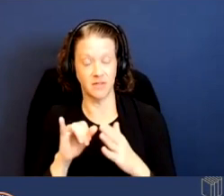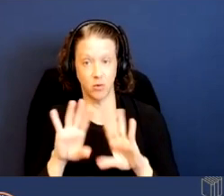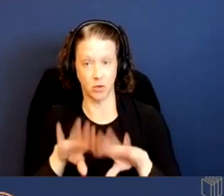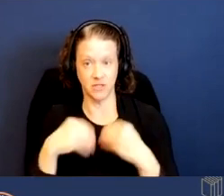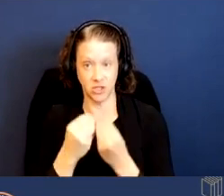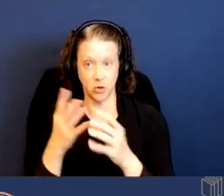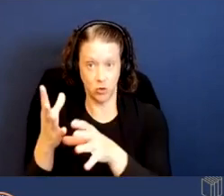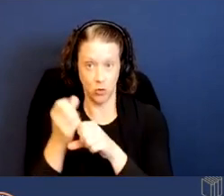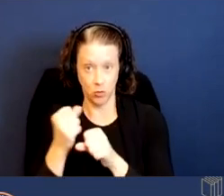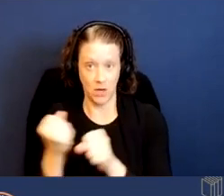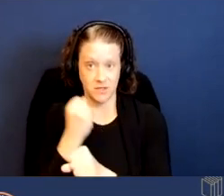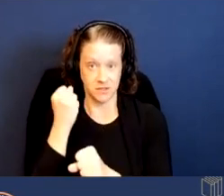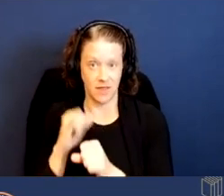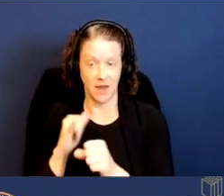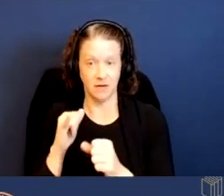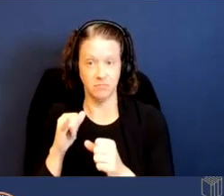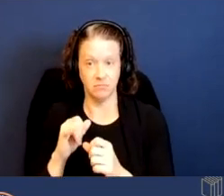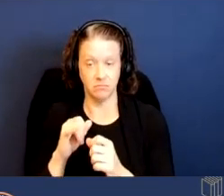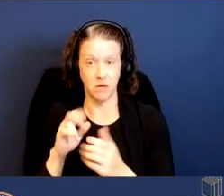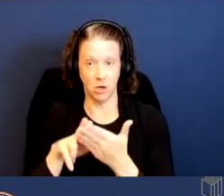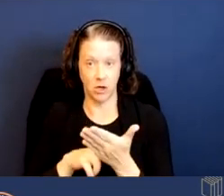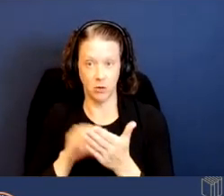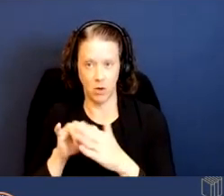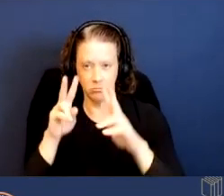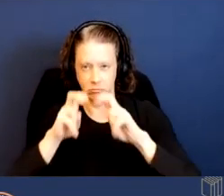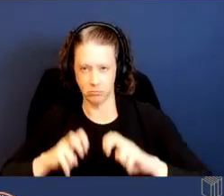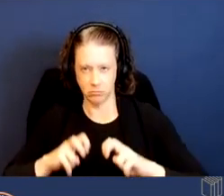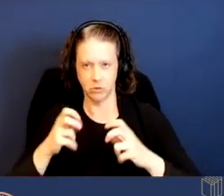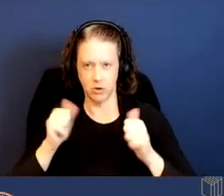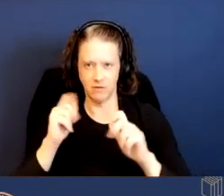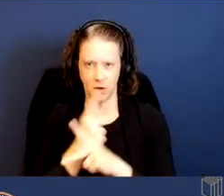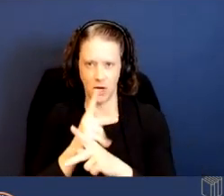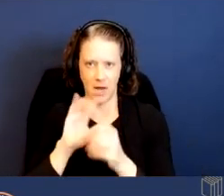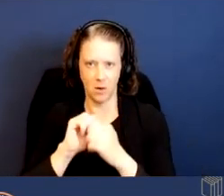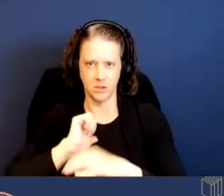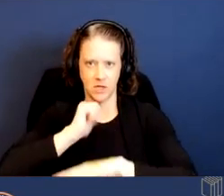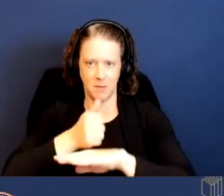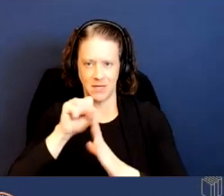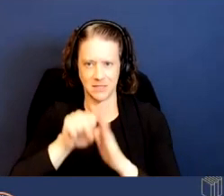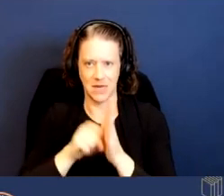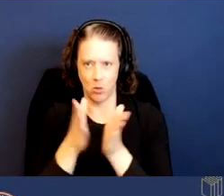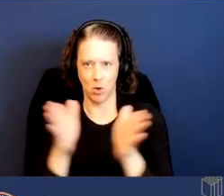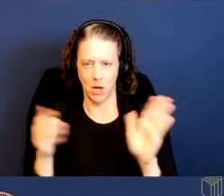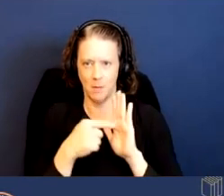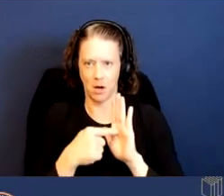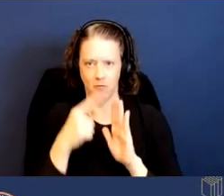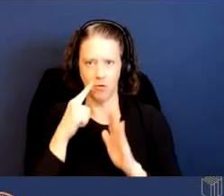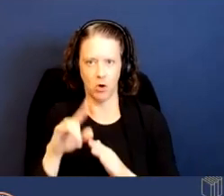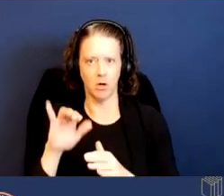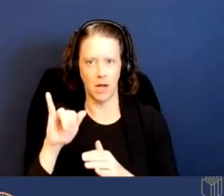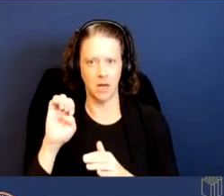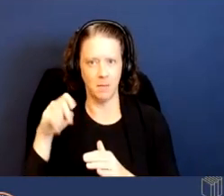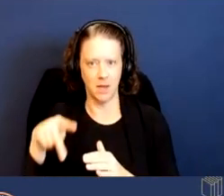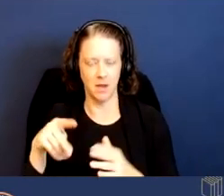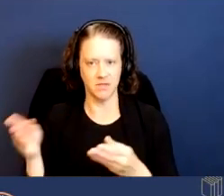time looking at implementing a statewide model for IEP facilitation. So I'm going to move to the next